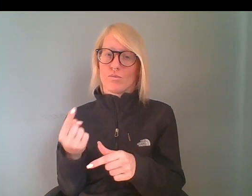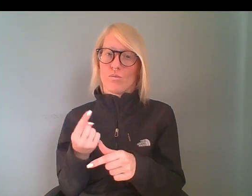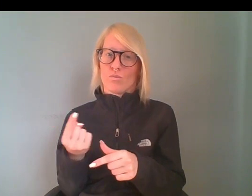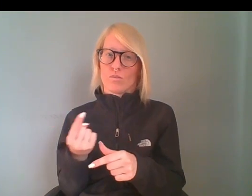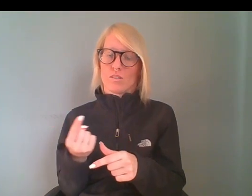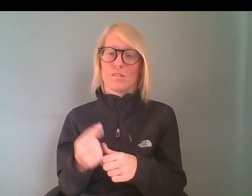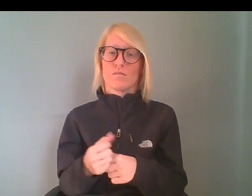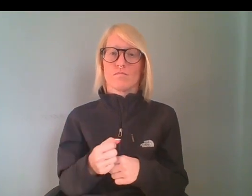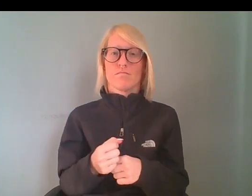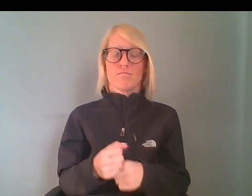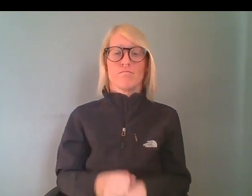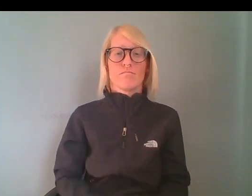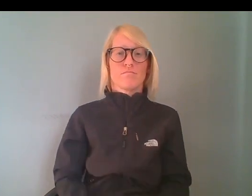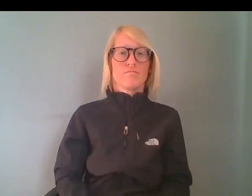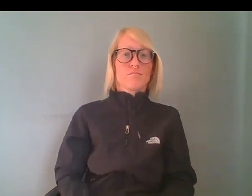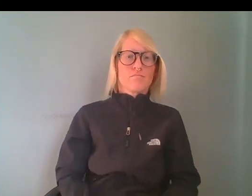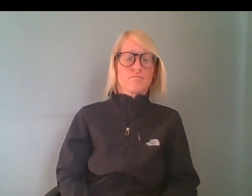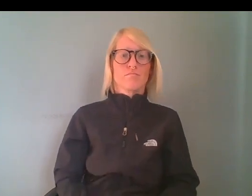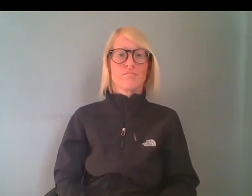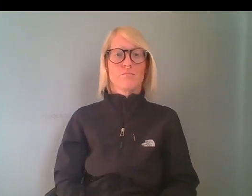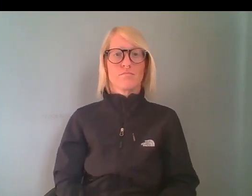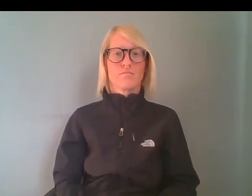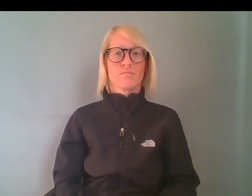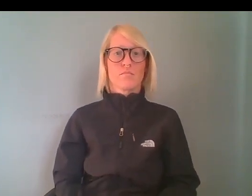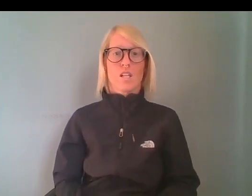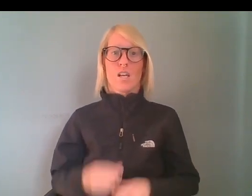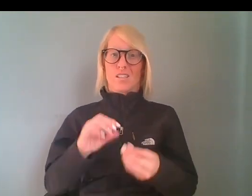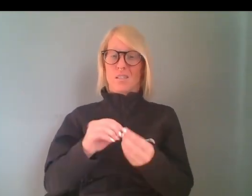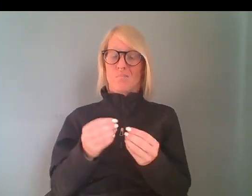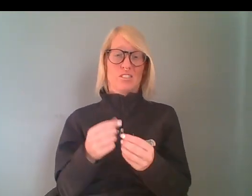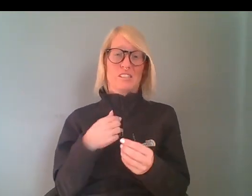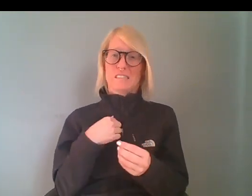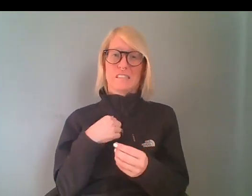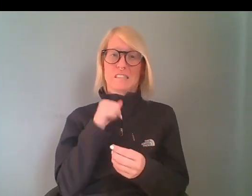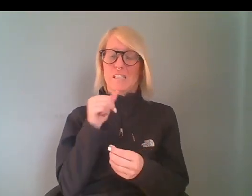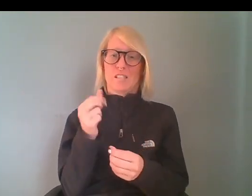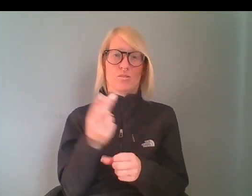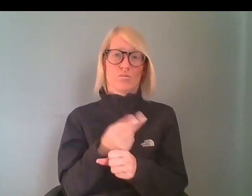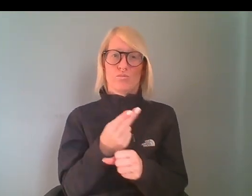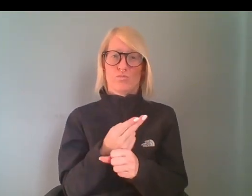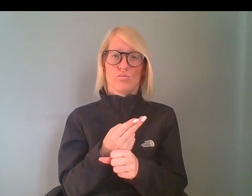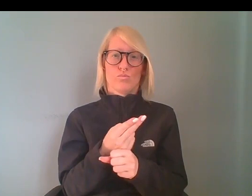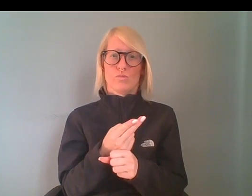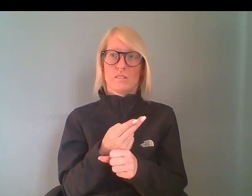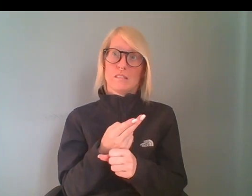little trickier. I wouldn't use numbers maybe unless they're meaningful.